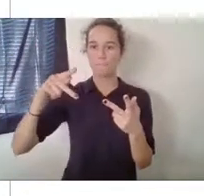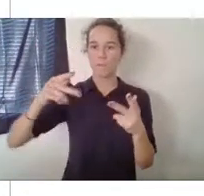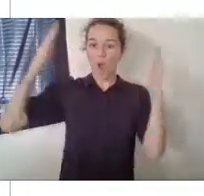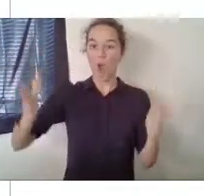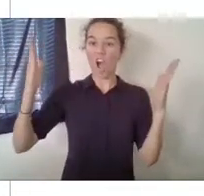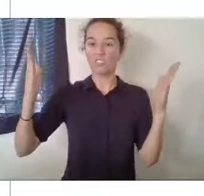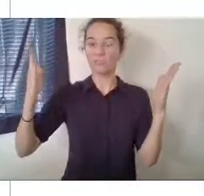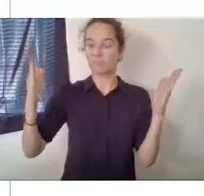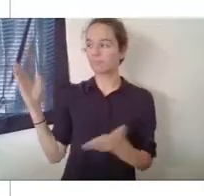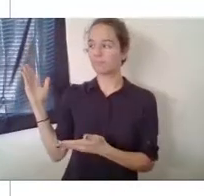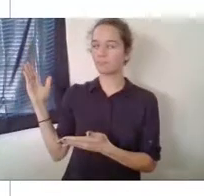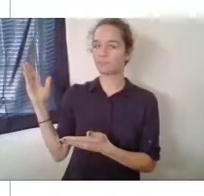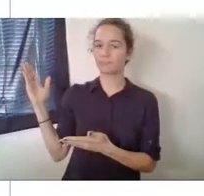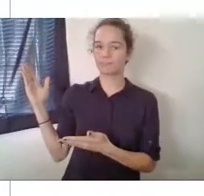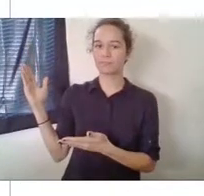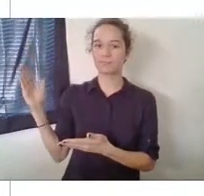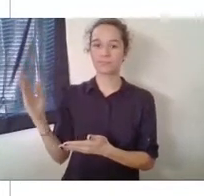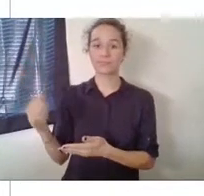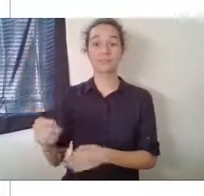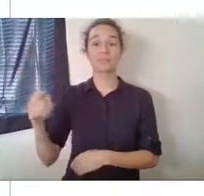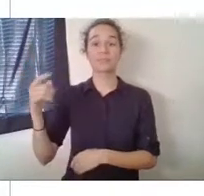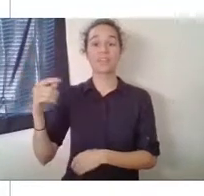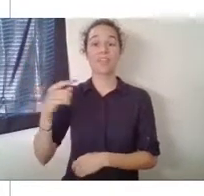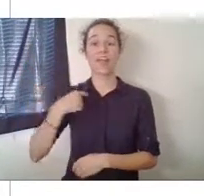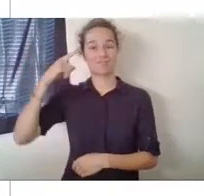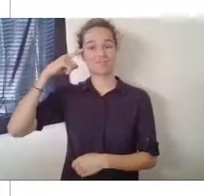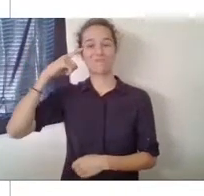I bet everyone in the room is going to remember this.